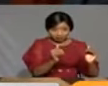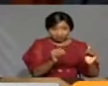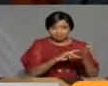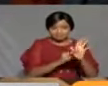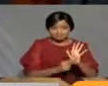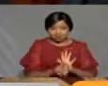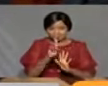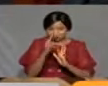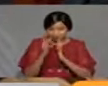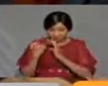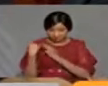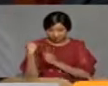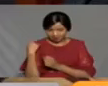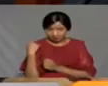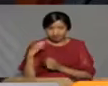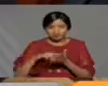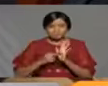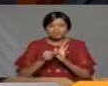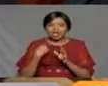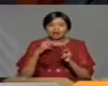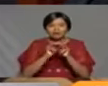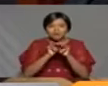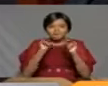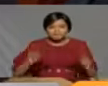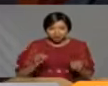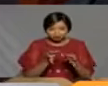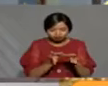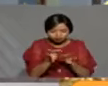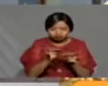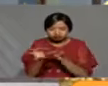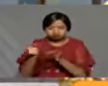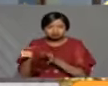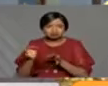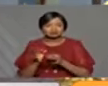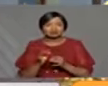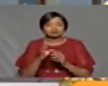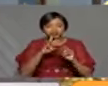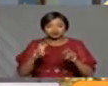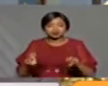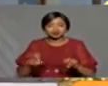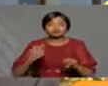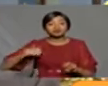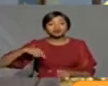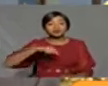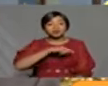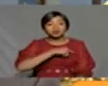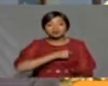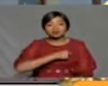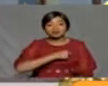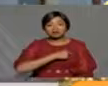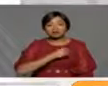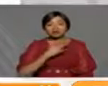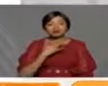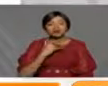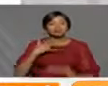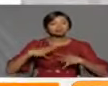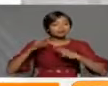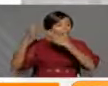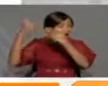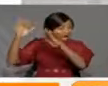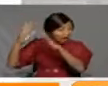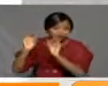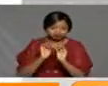The KNBS has used cartographic mapping to section the entire country. We do not look for people who are in the diaspora. In